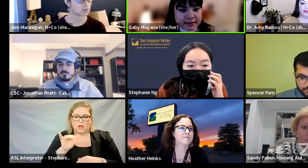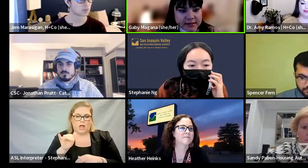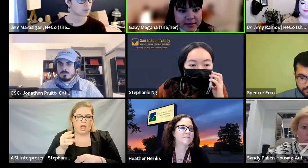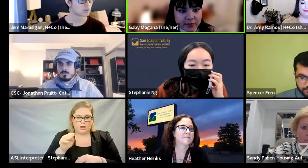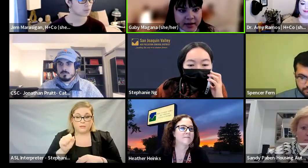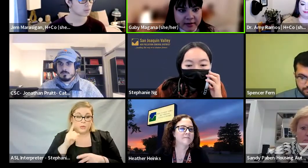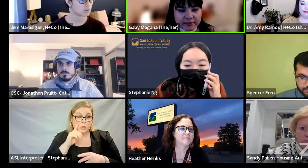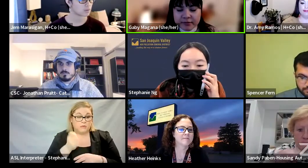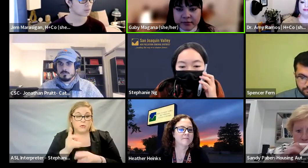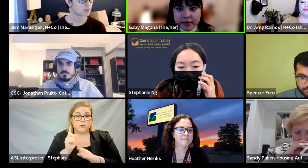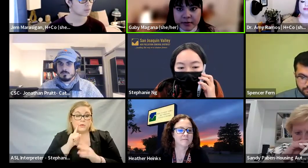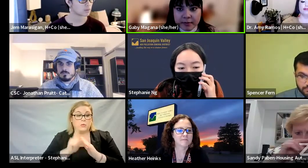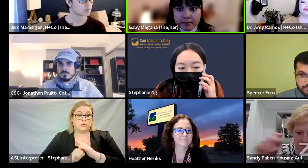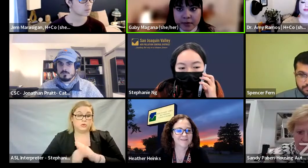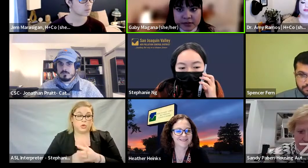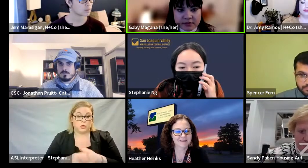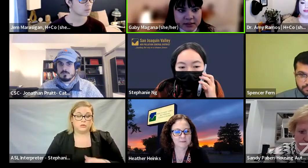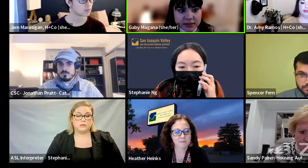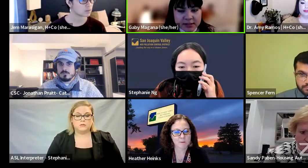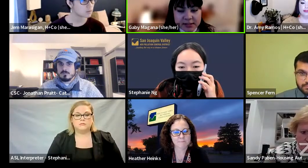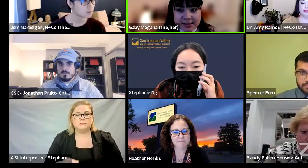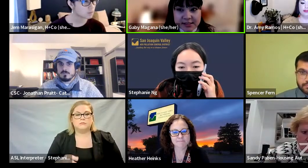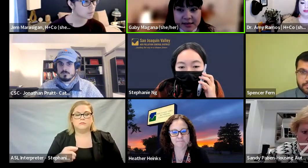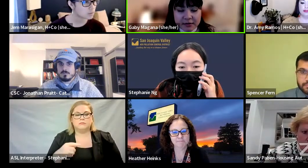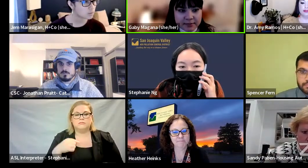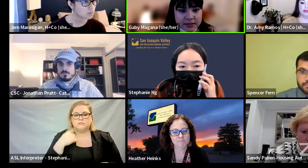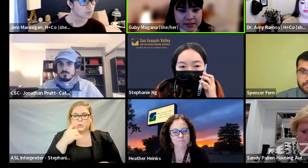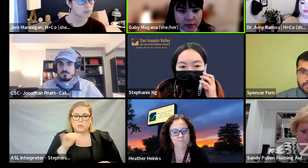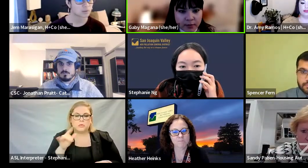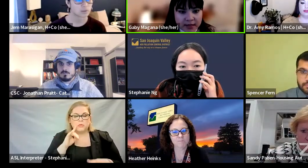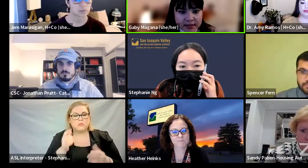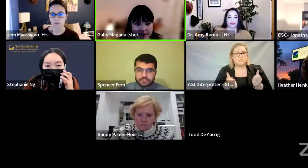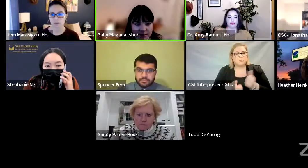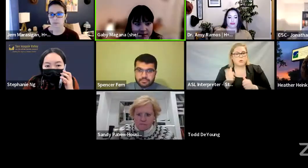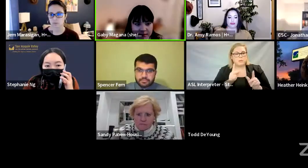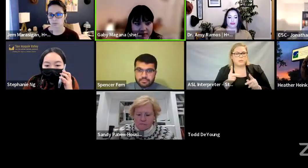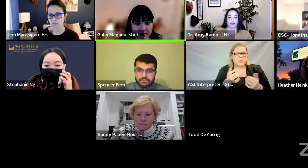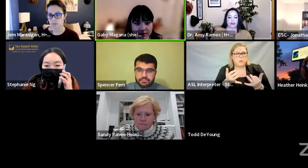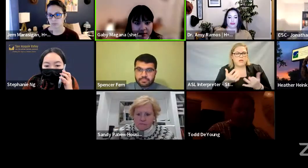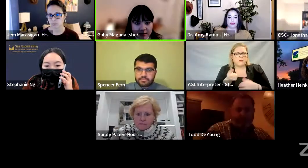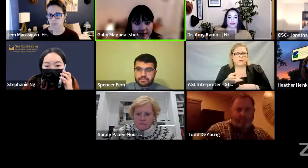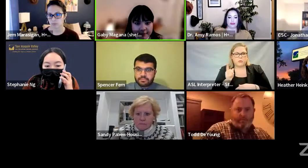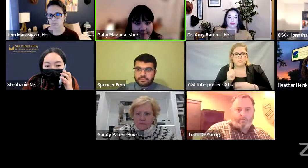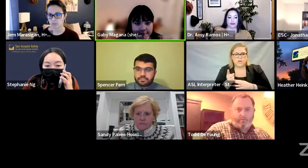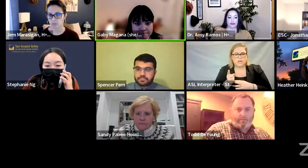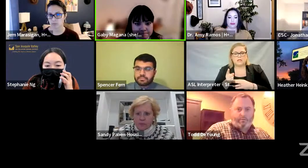All right, it looks like we have most of the logistics settled. I'm just going to wait to see